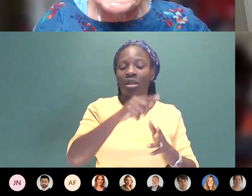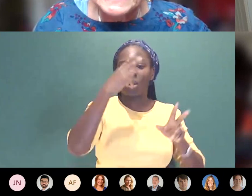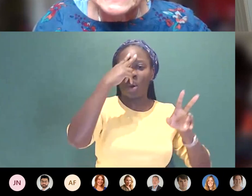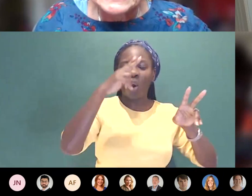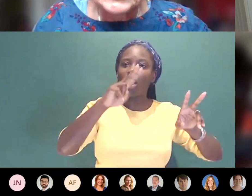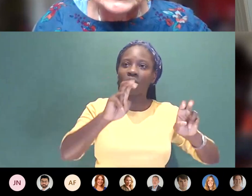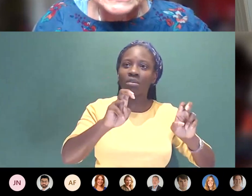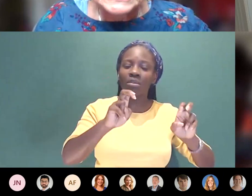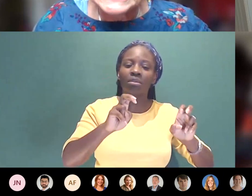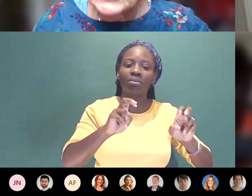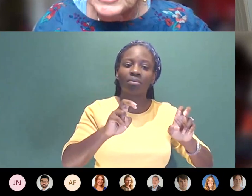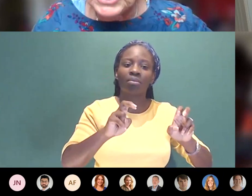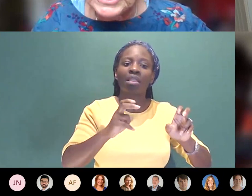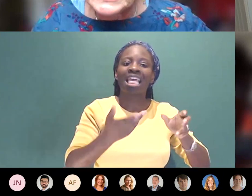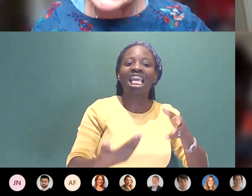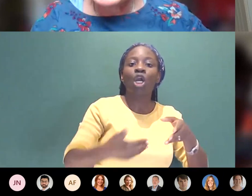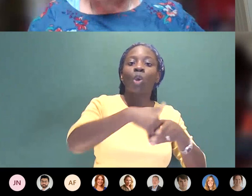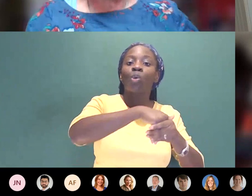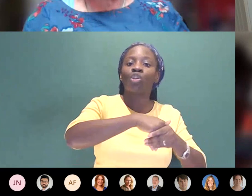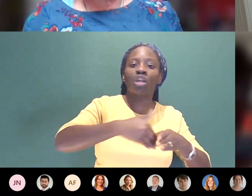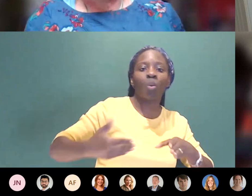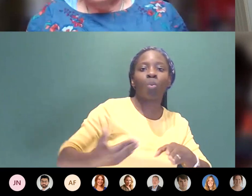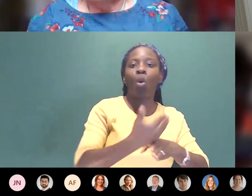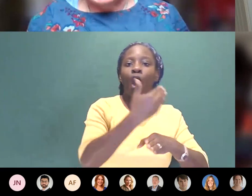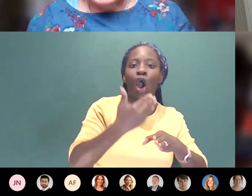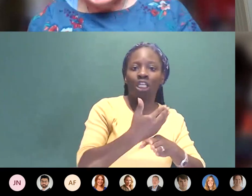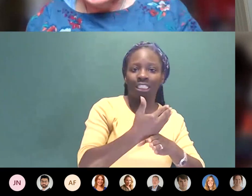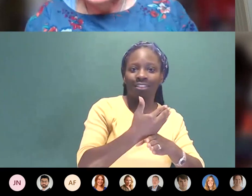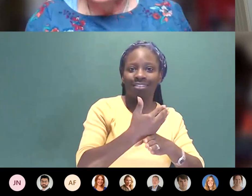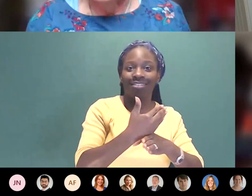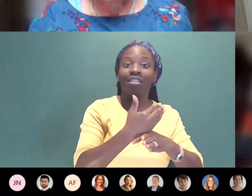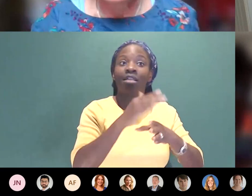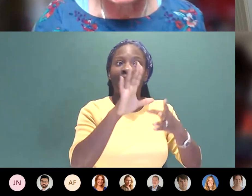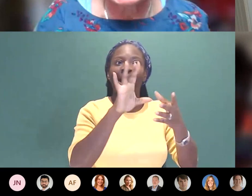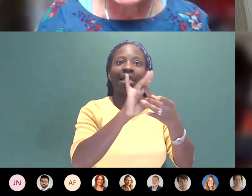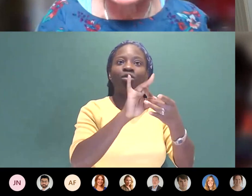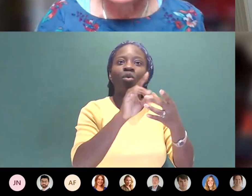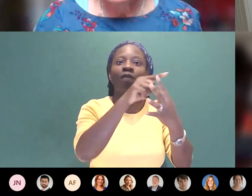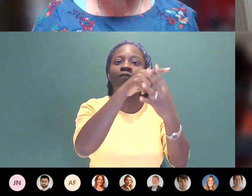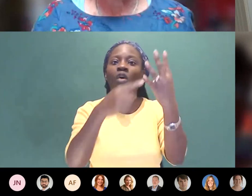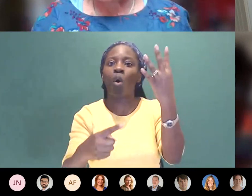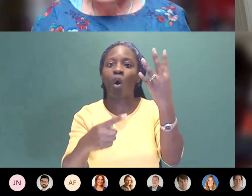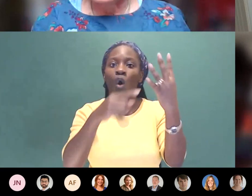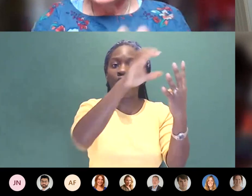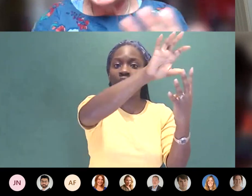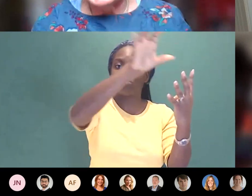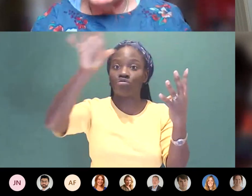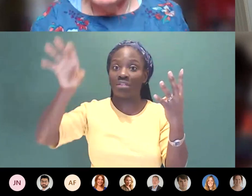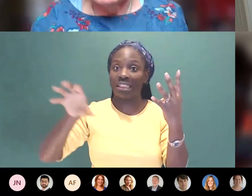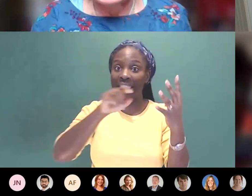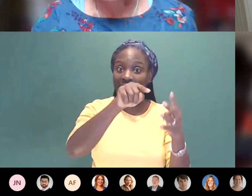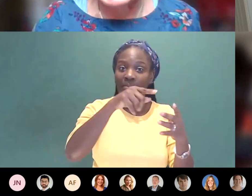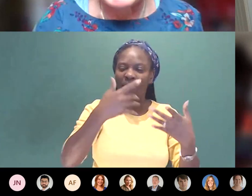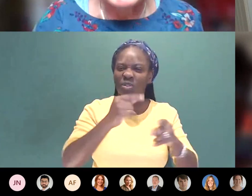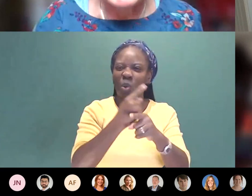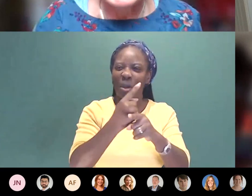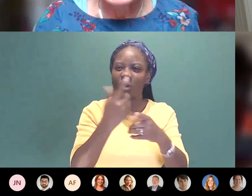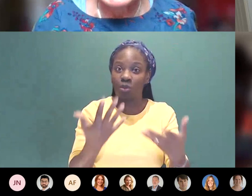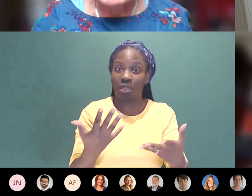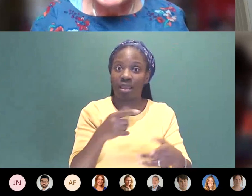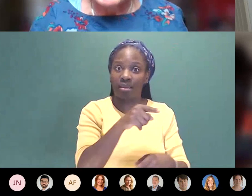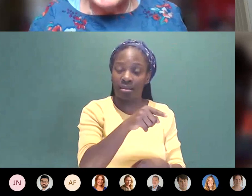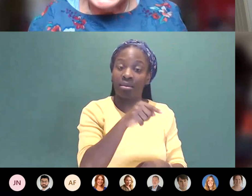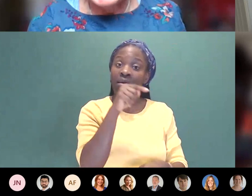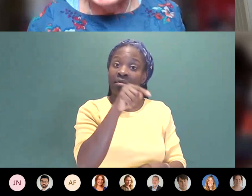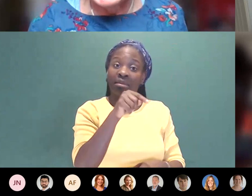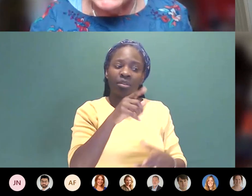Inclusion Works, which is in 4 of the countries that we've already mentioned today. So very much that area, it's an